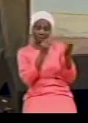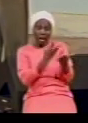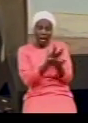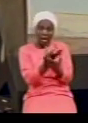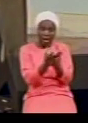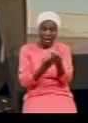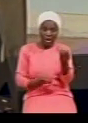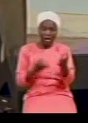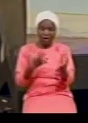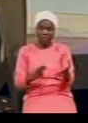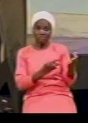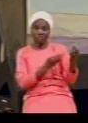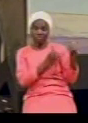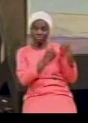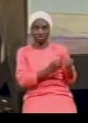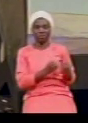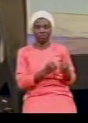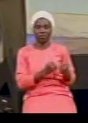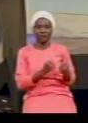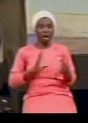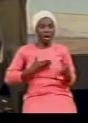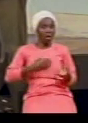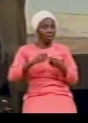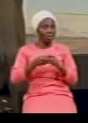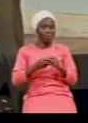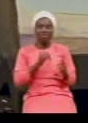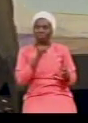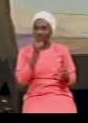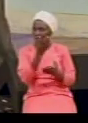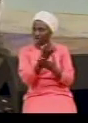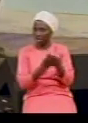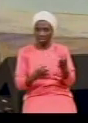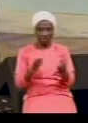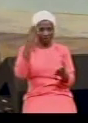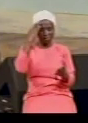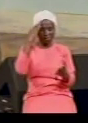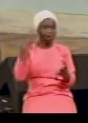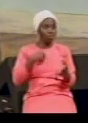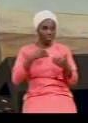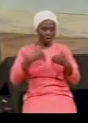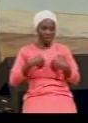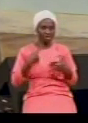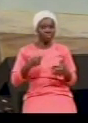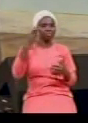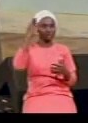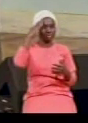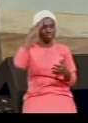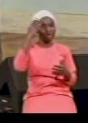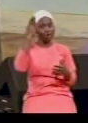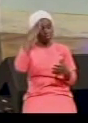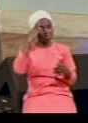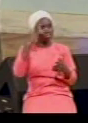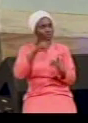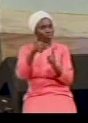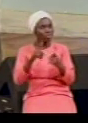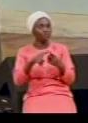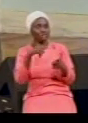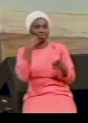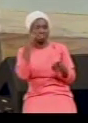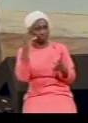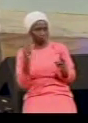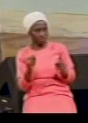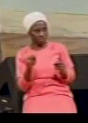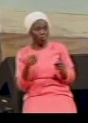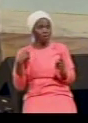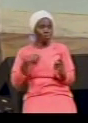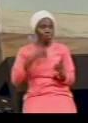not lack of knowledge. We have the knowledge. We know when to say no. We